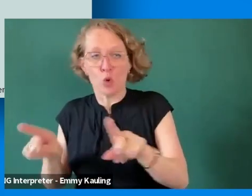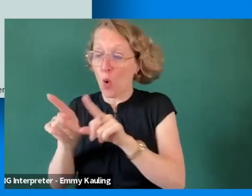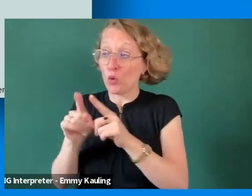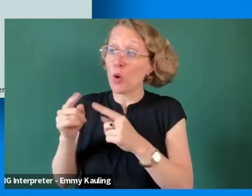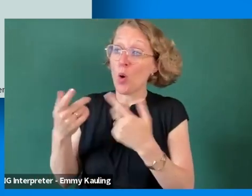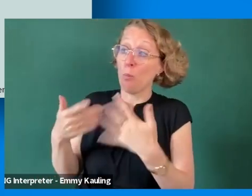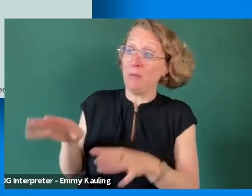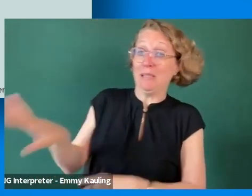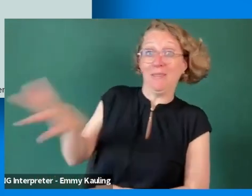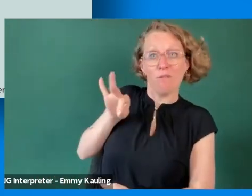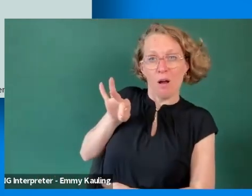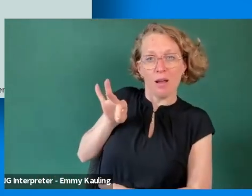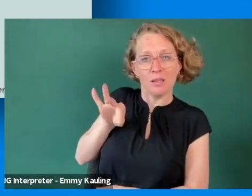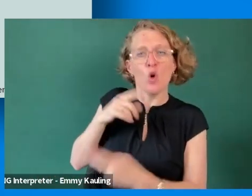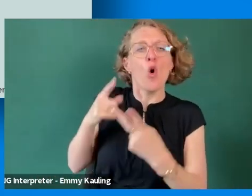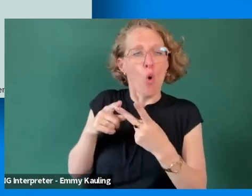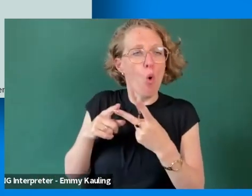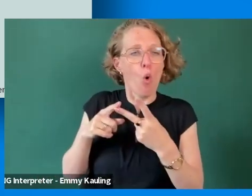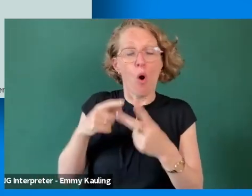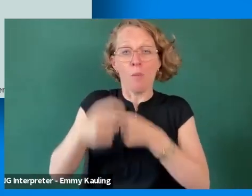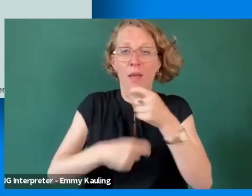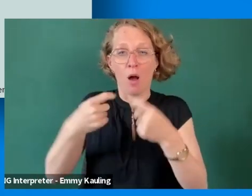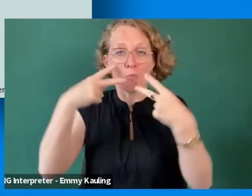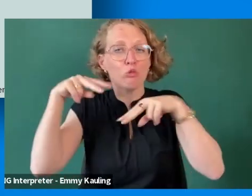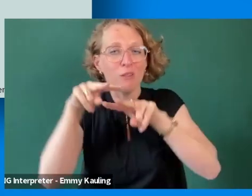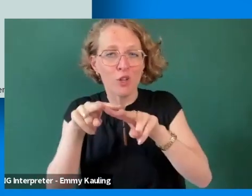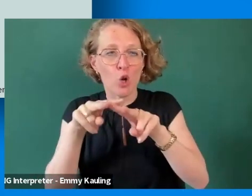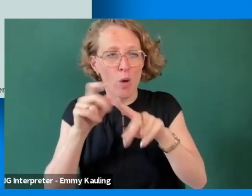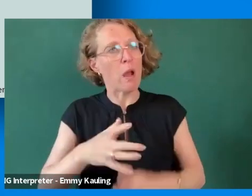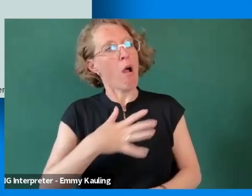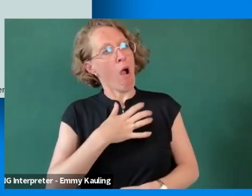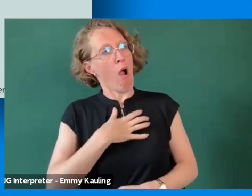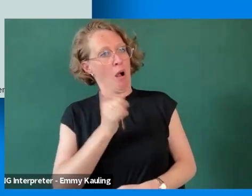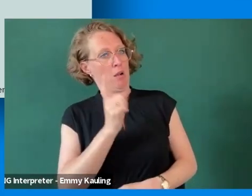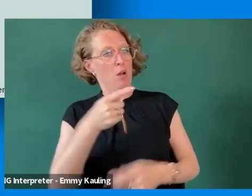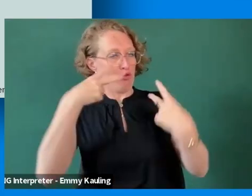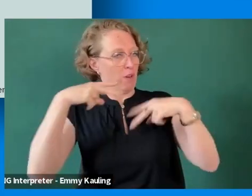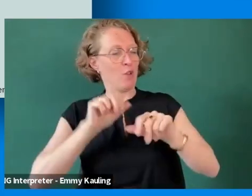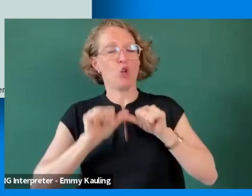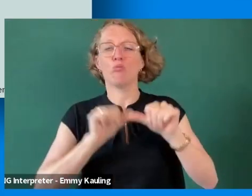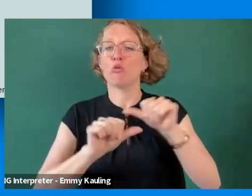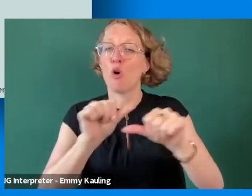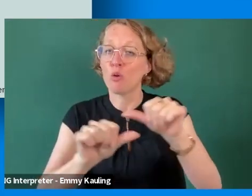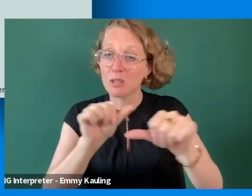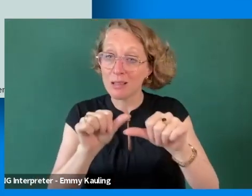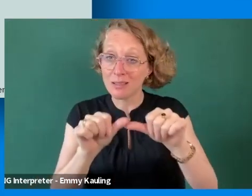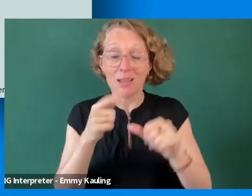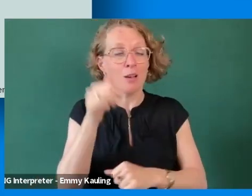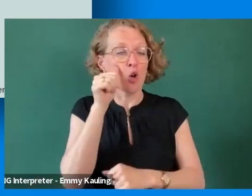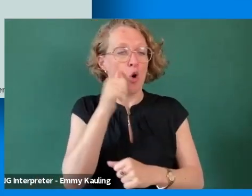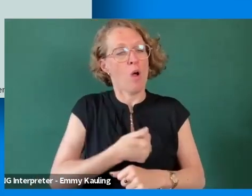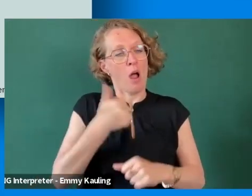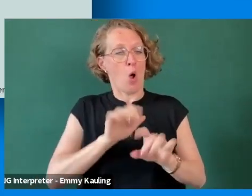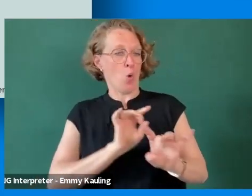or have the option to be reviewers and learn about the review process, that these reviewers receive feedback, and also that